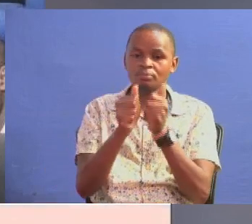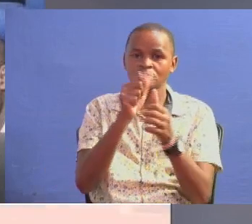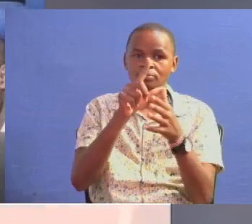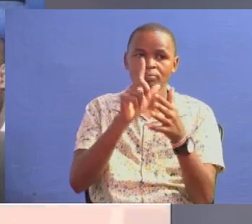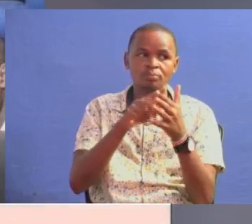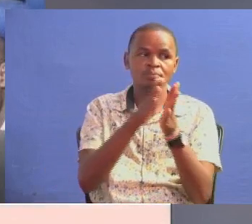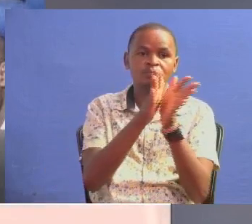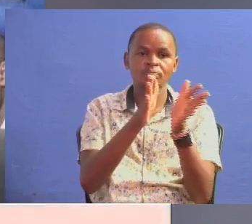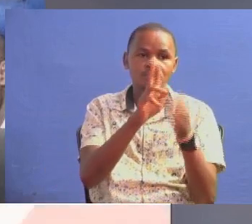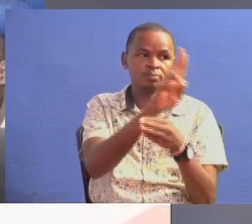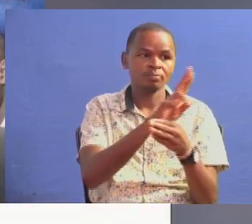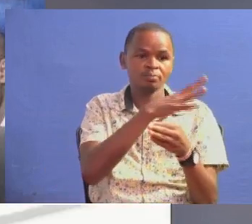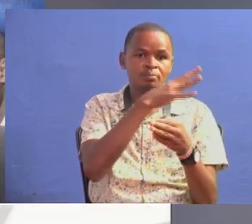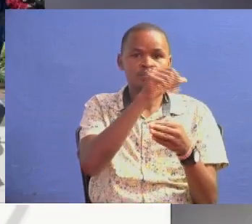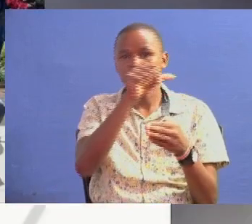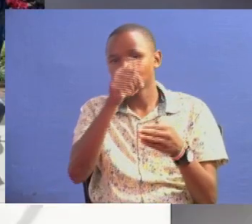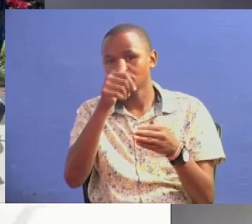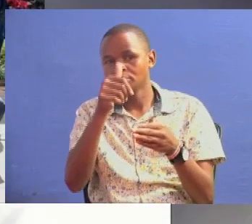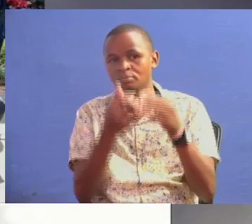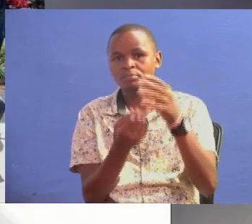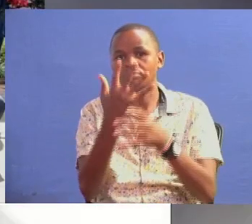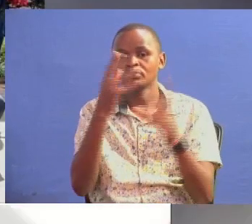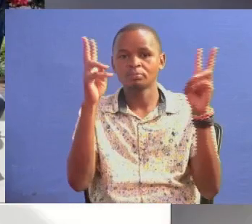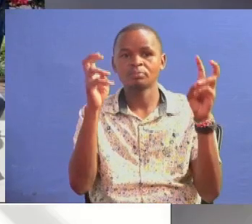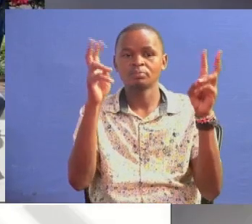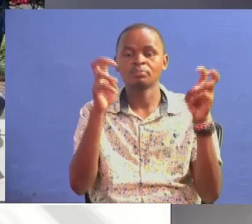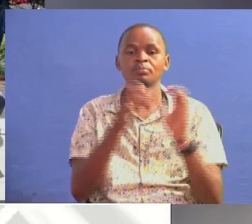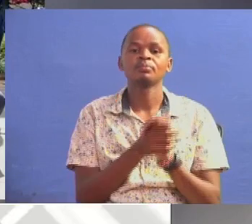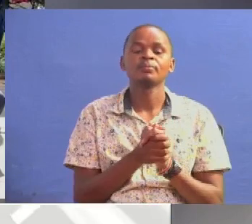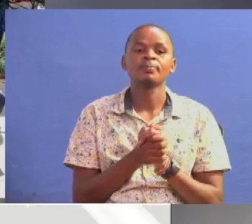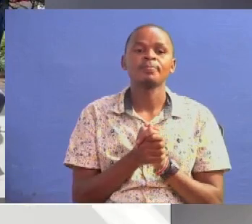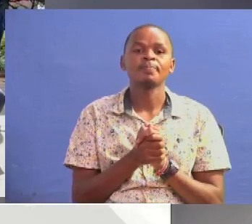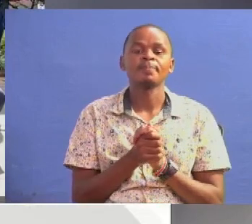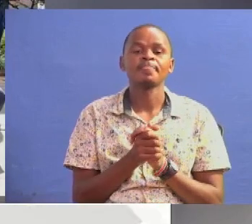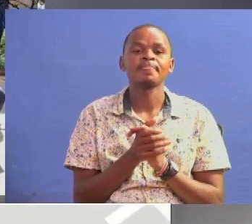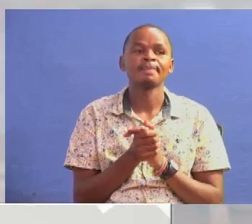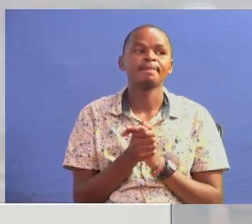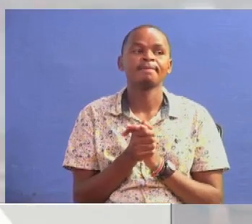outcomes from public spending and other emerging issues. Anodida, KUTV.